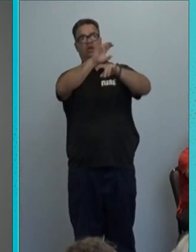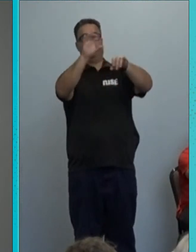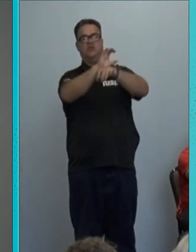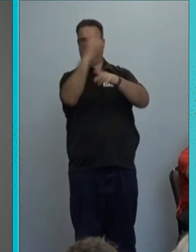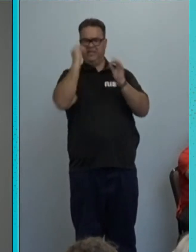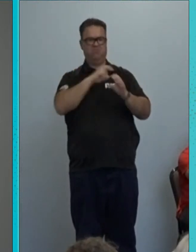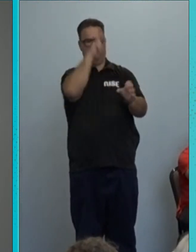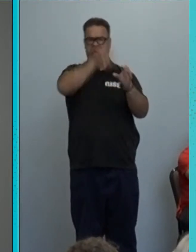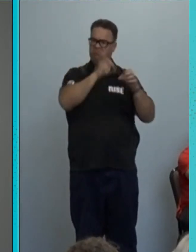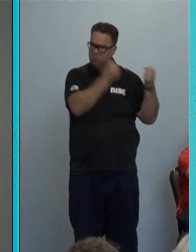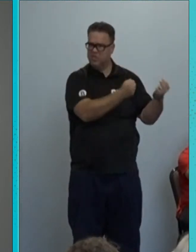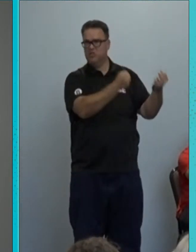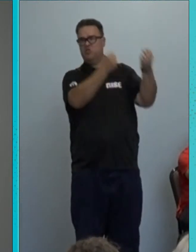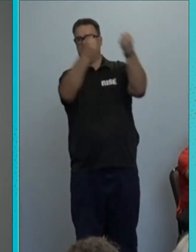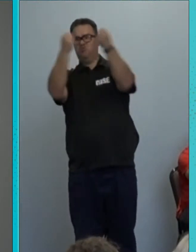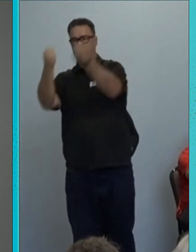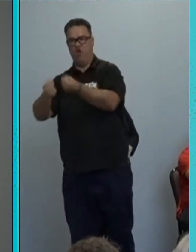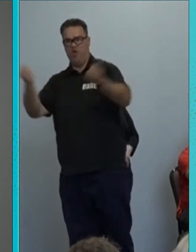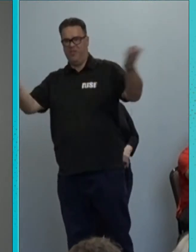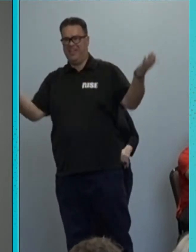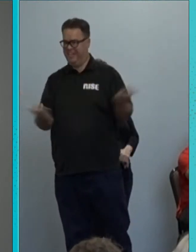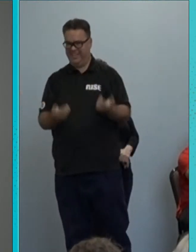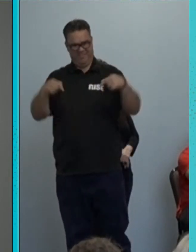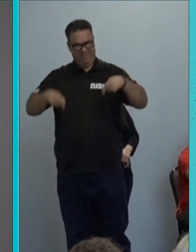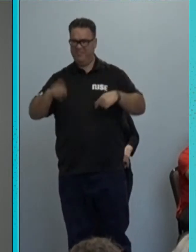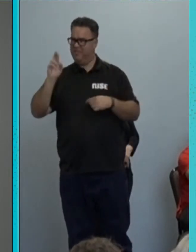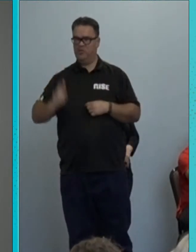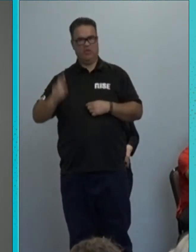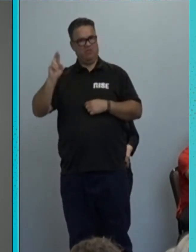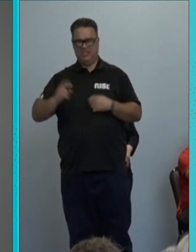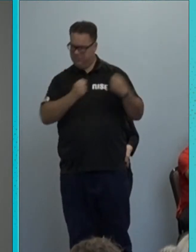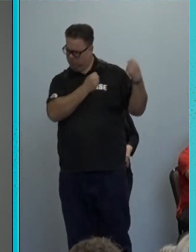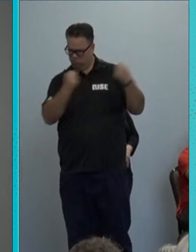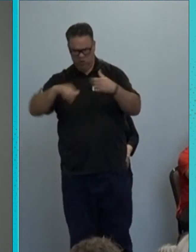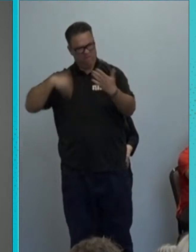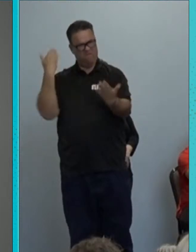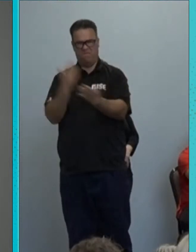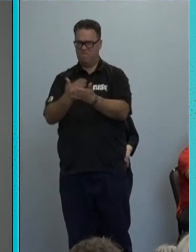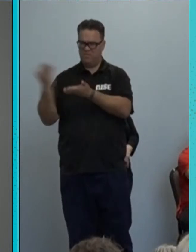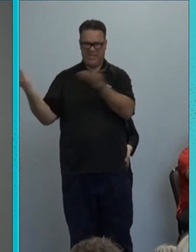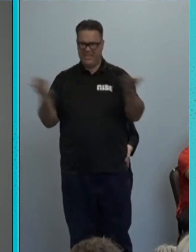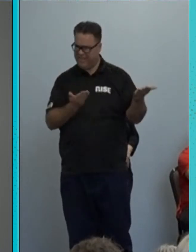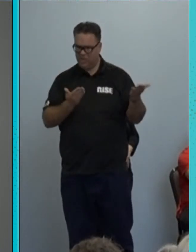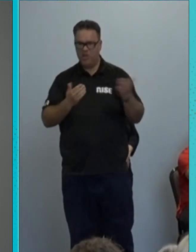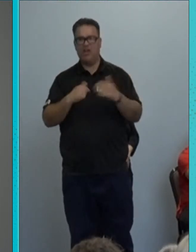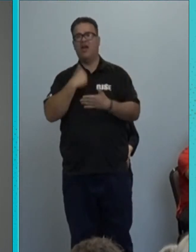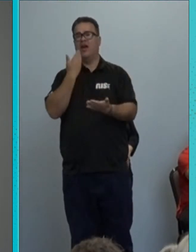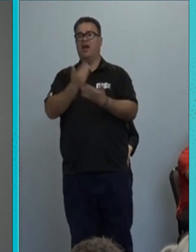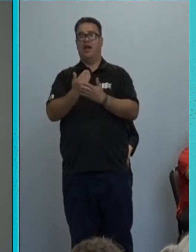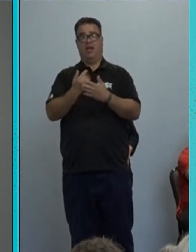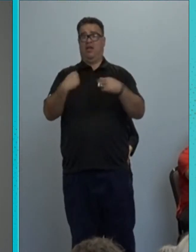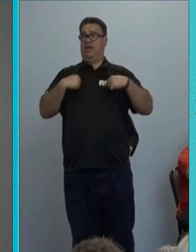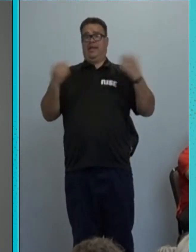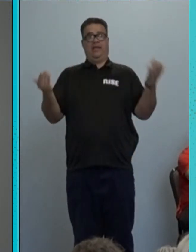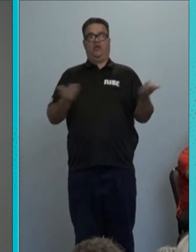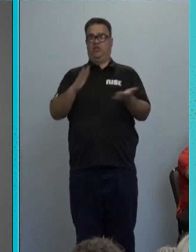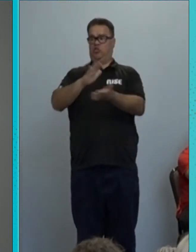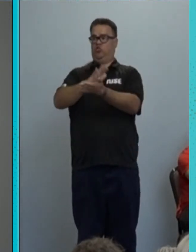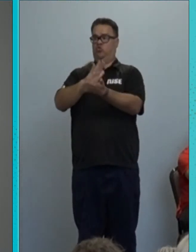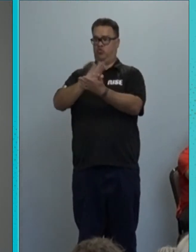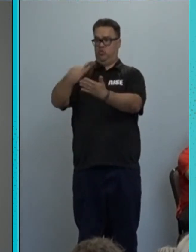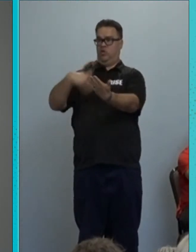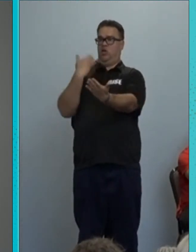car, and I drove right down to Riverside, and I arrived at the